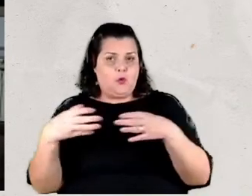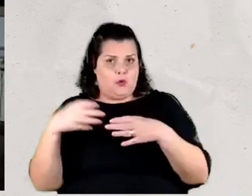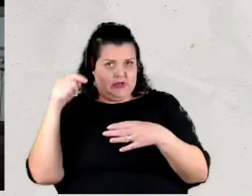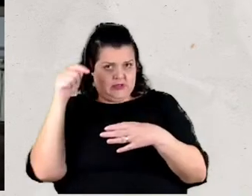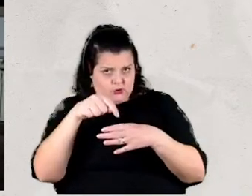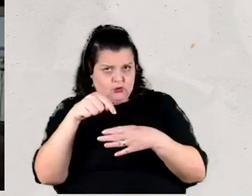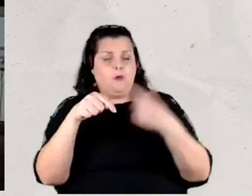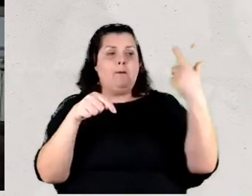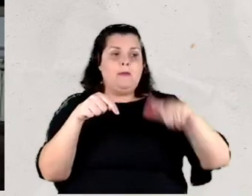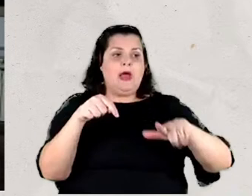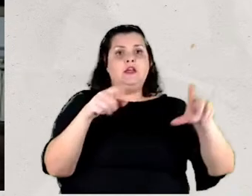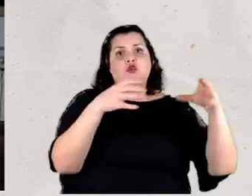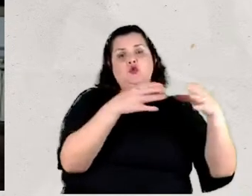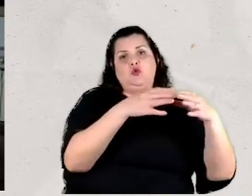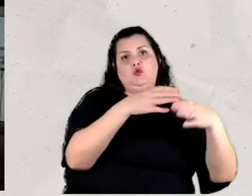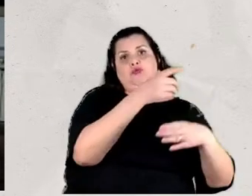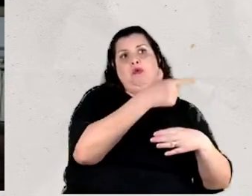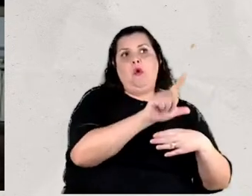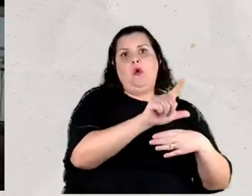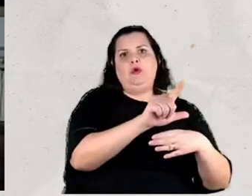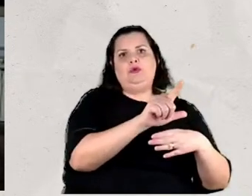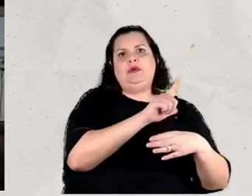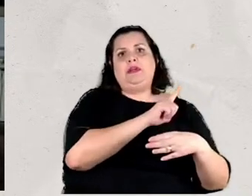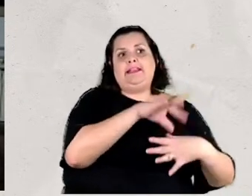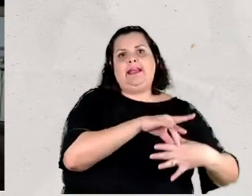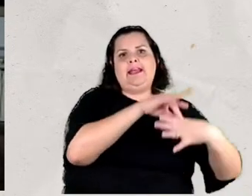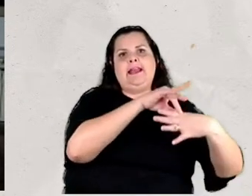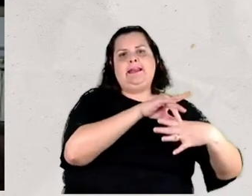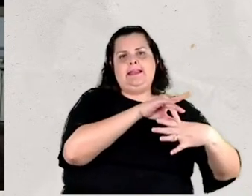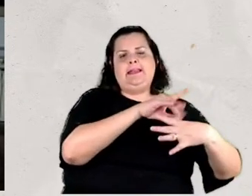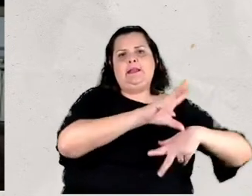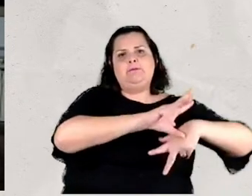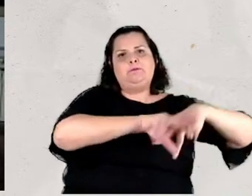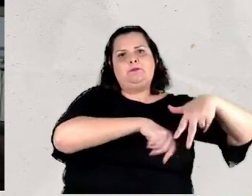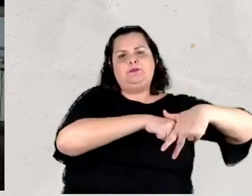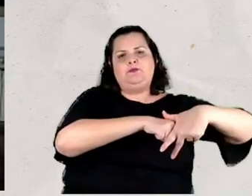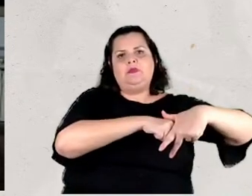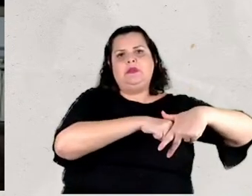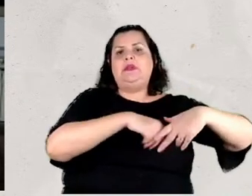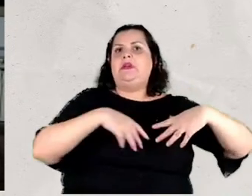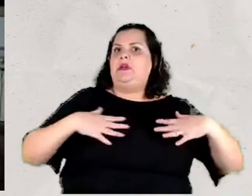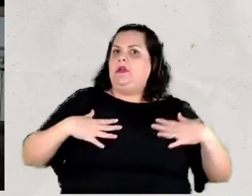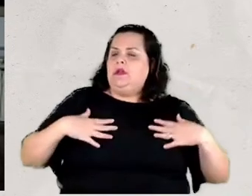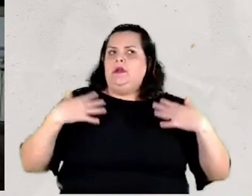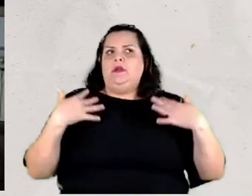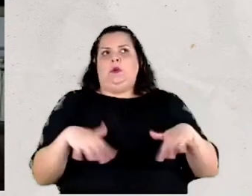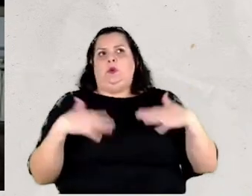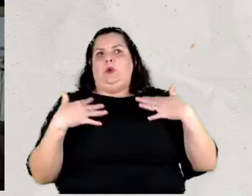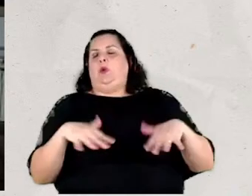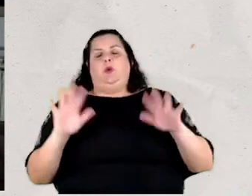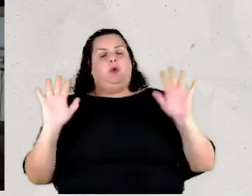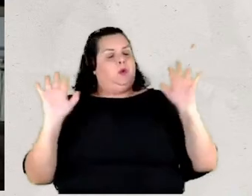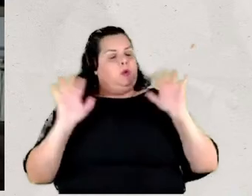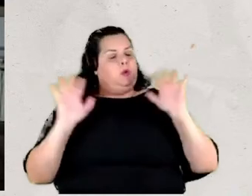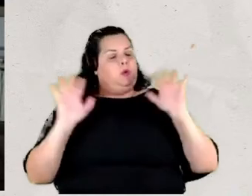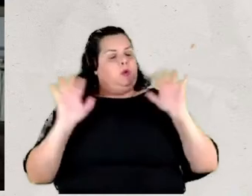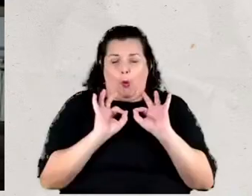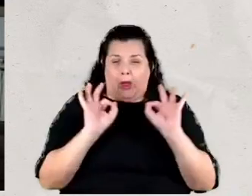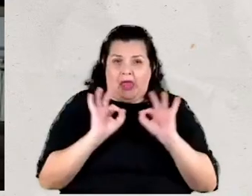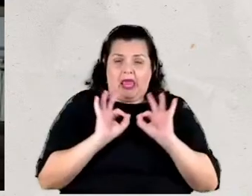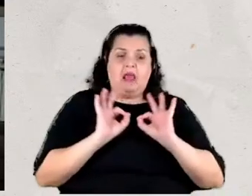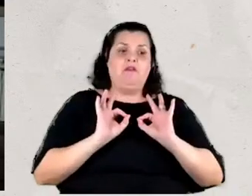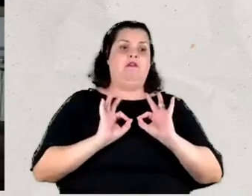It's a nightmarish scenario. And so I hope that Netanyahu will not be able to form a